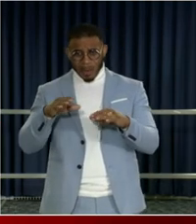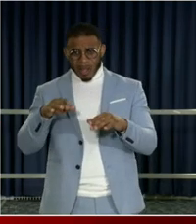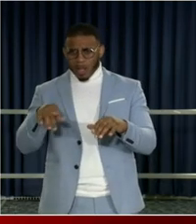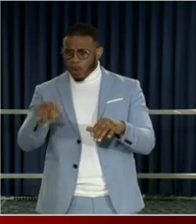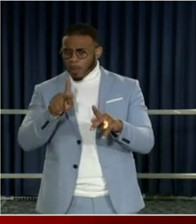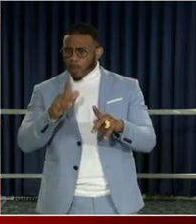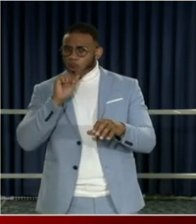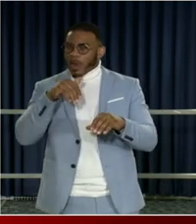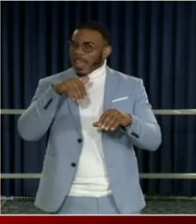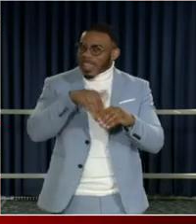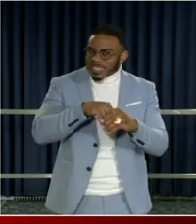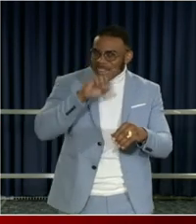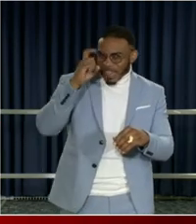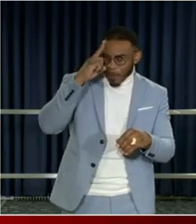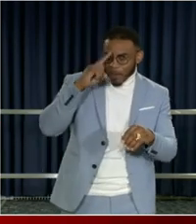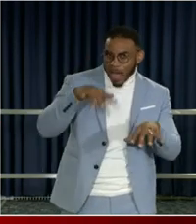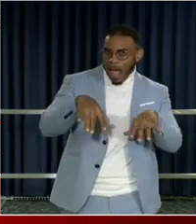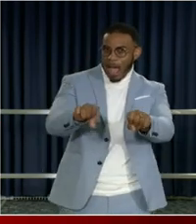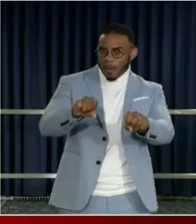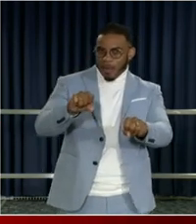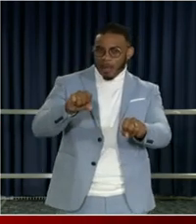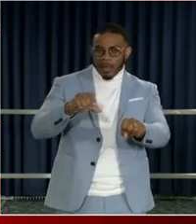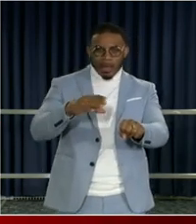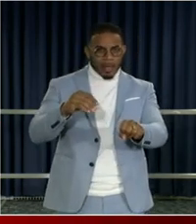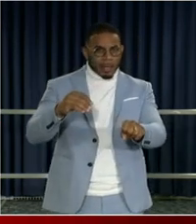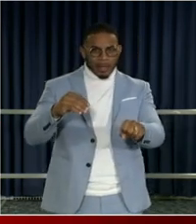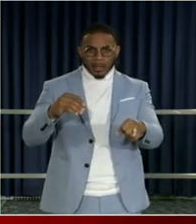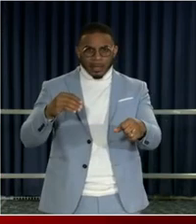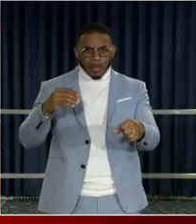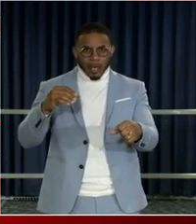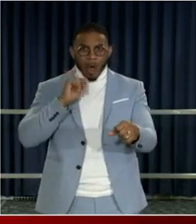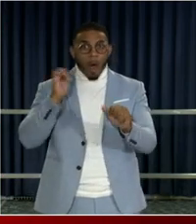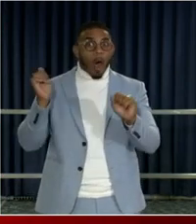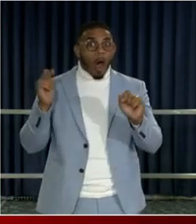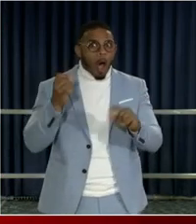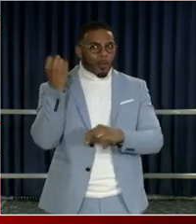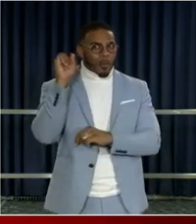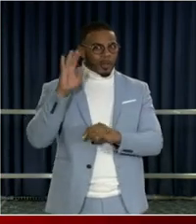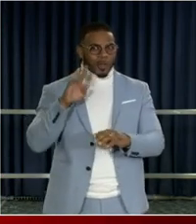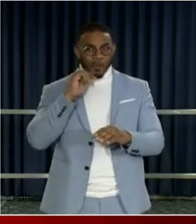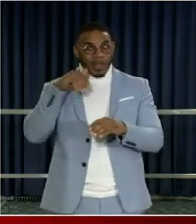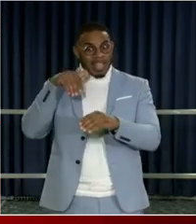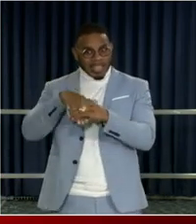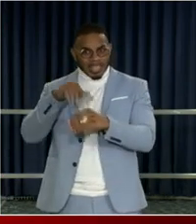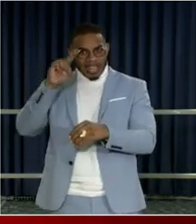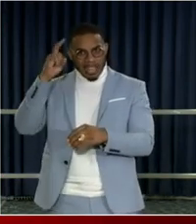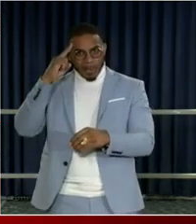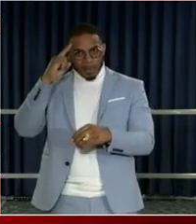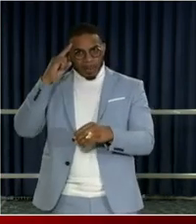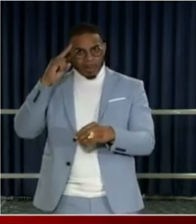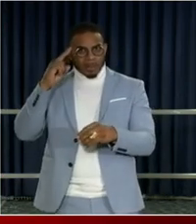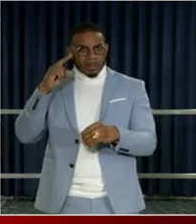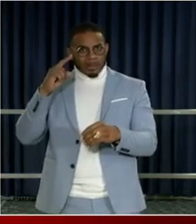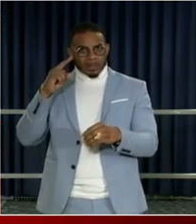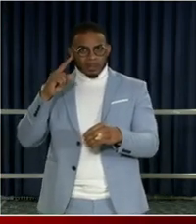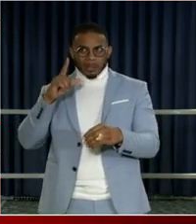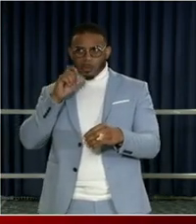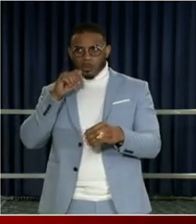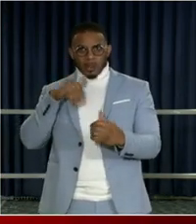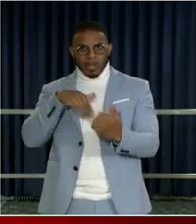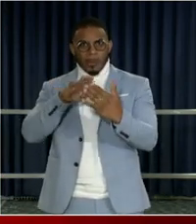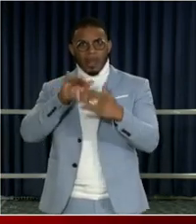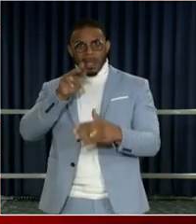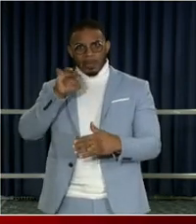who were inside the Capitol, occupying the Capitol, and were all of the protesters who were inside the Capitol who were